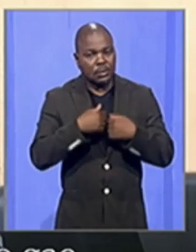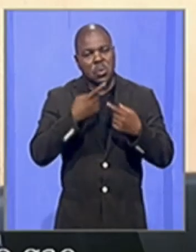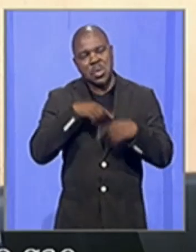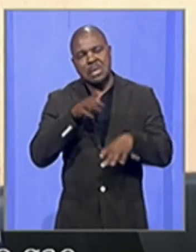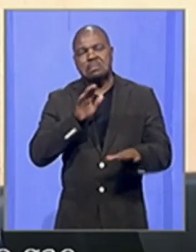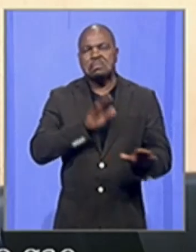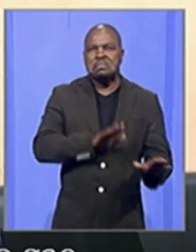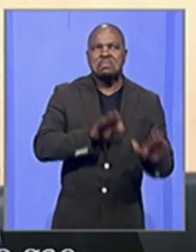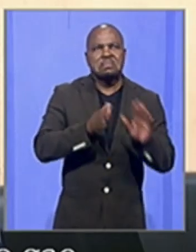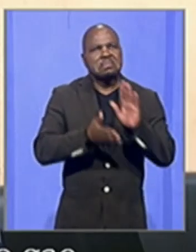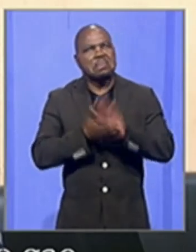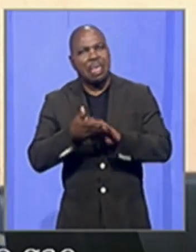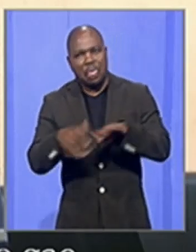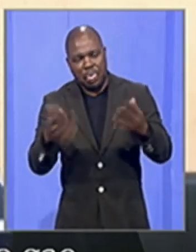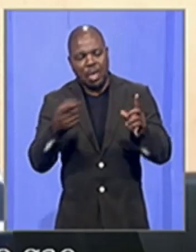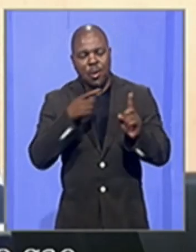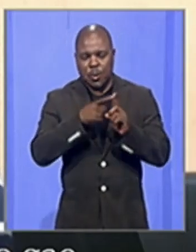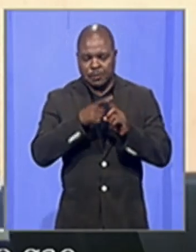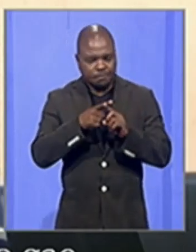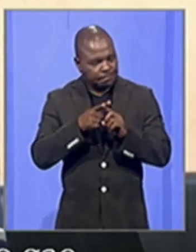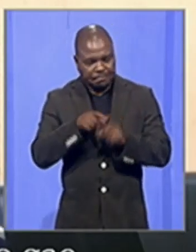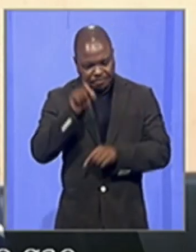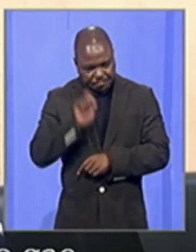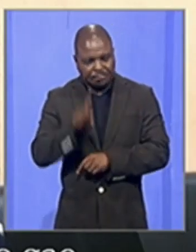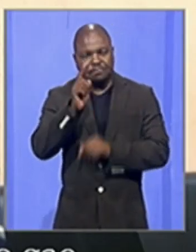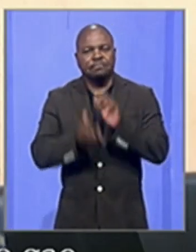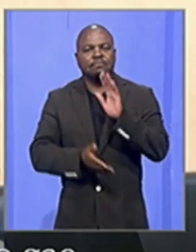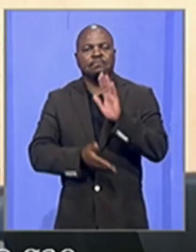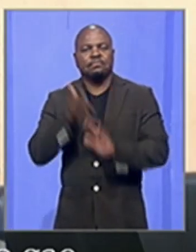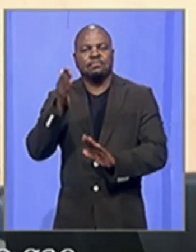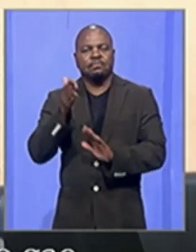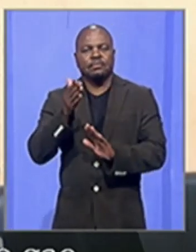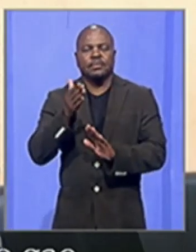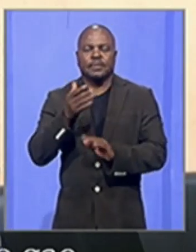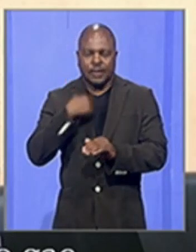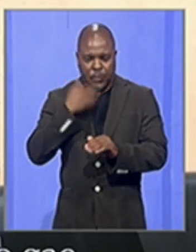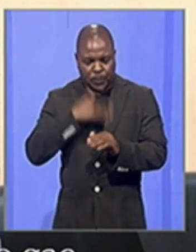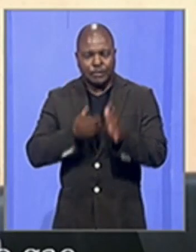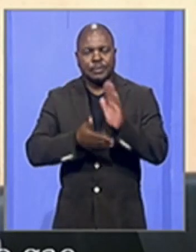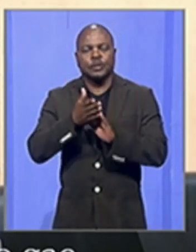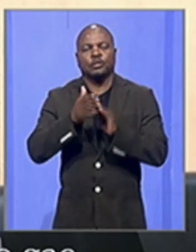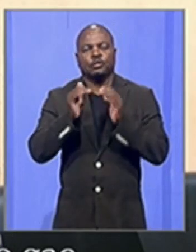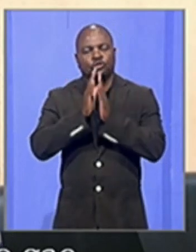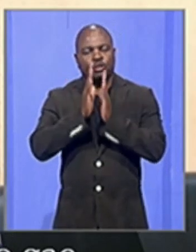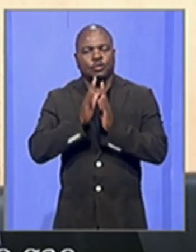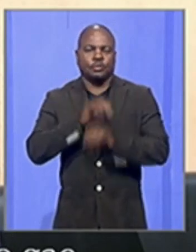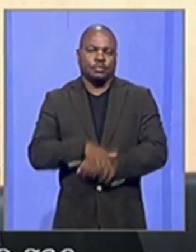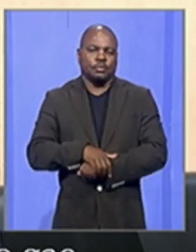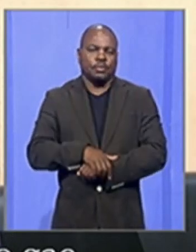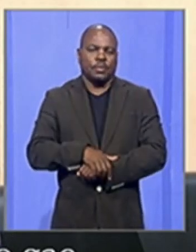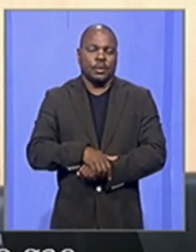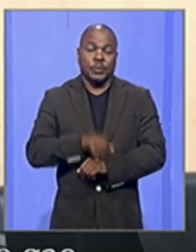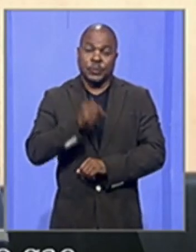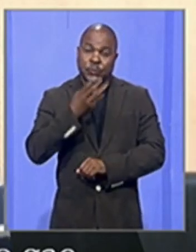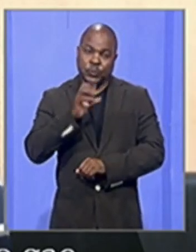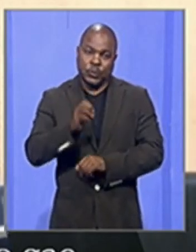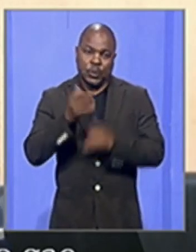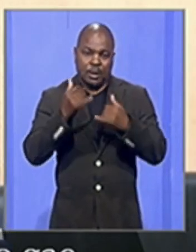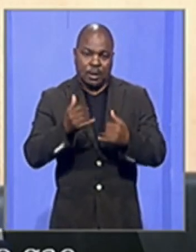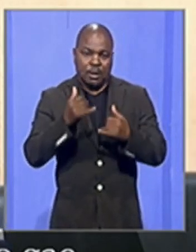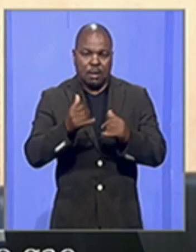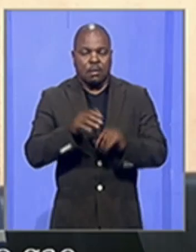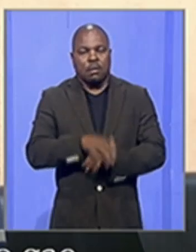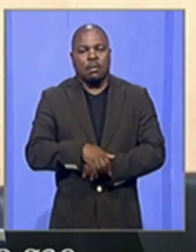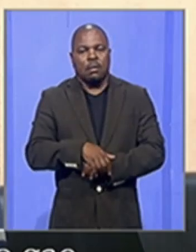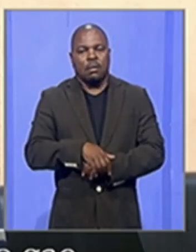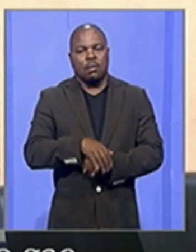maoto ene o tlo go tsenya mo projara go nkise kereke a re tsamae re tlhore kereke so ya nngwe heletsa patagana